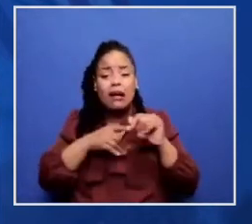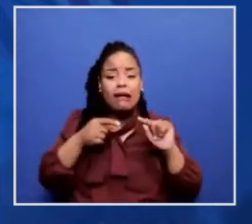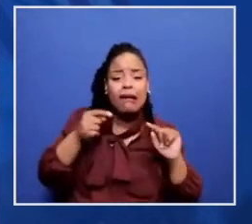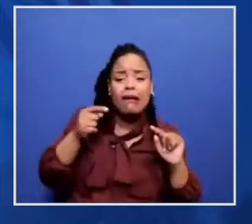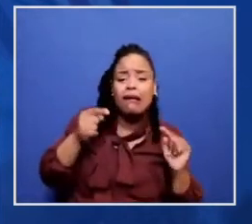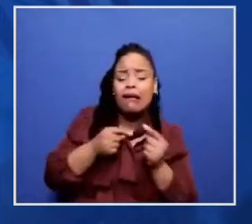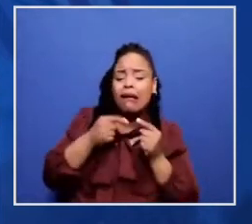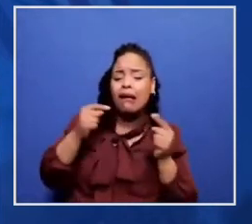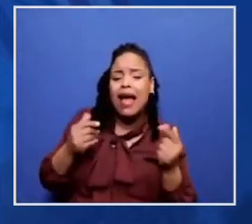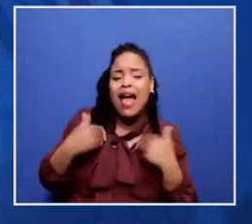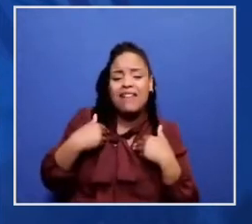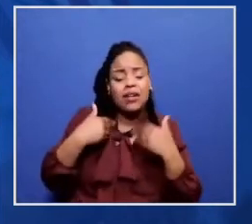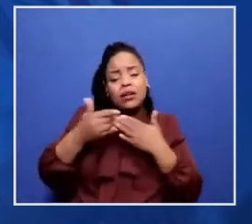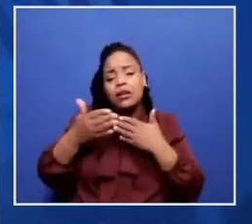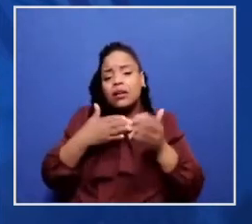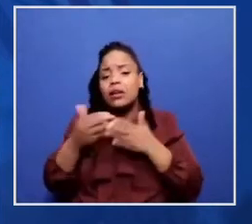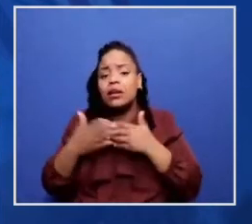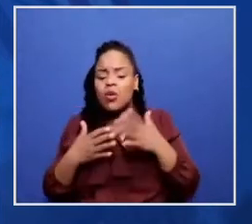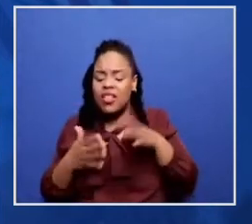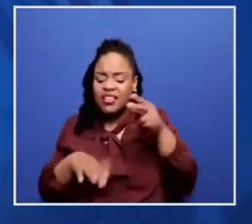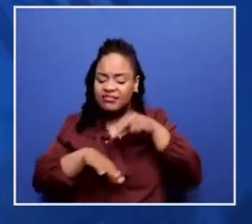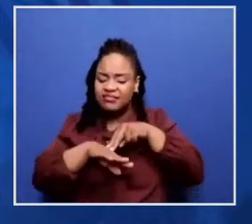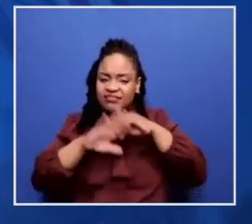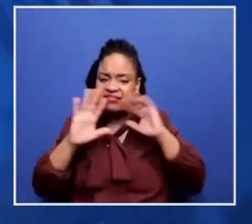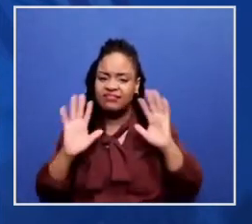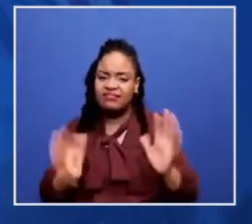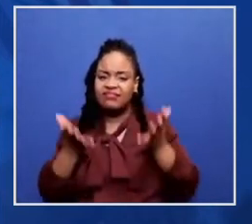1,000 times again for you.